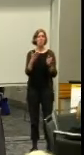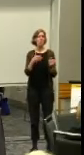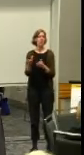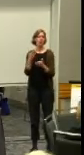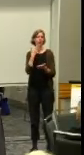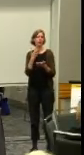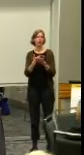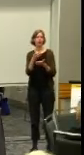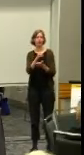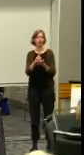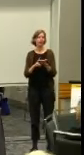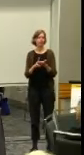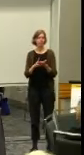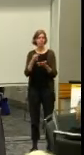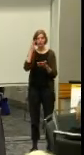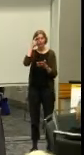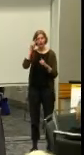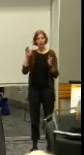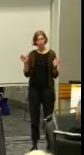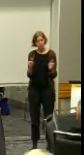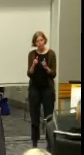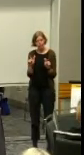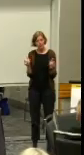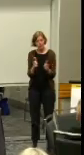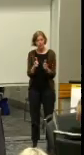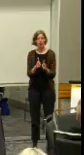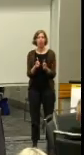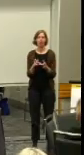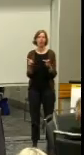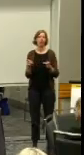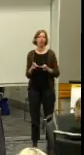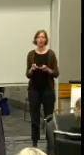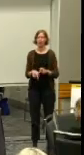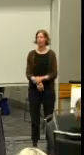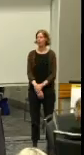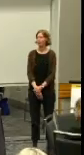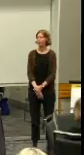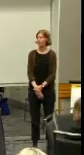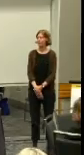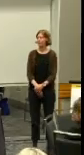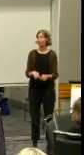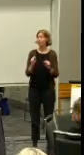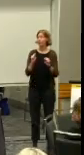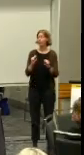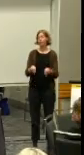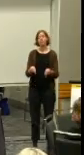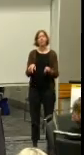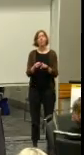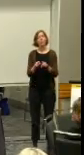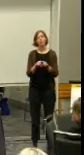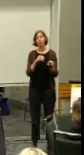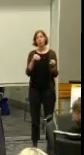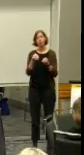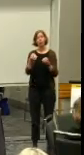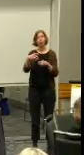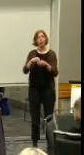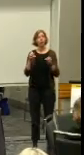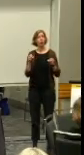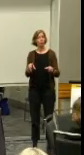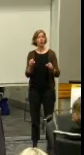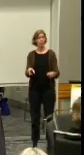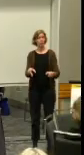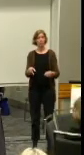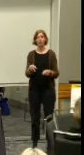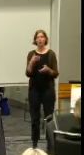much space to turn around if you needed to. If you were in a wheelchair, as many places as you could were also